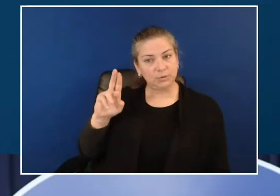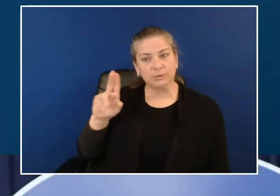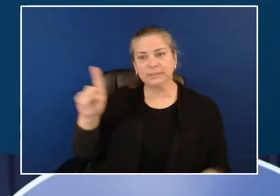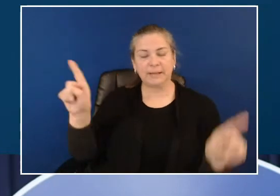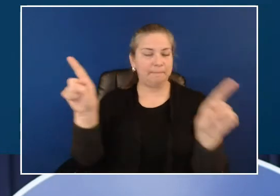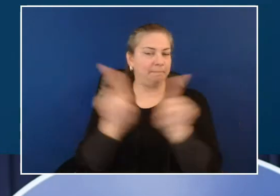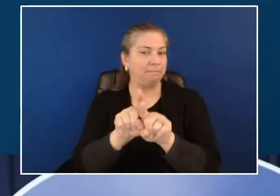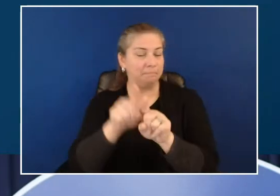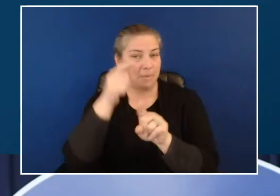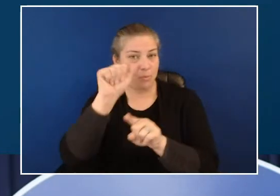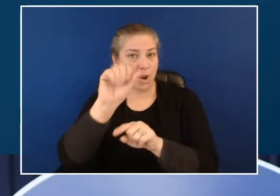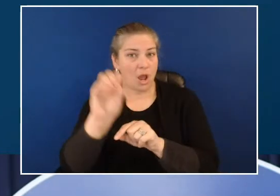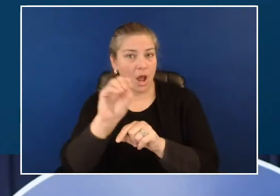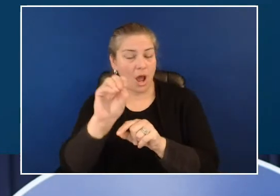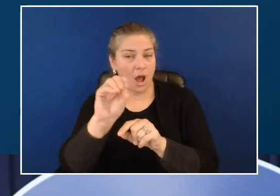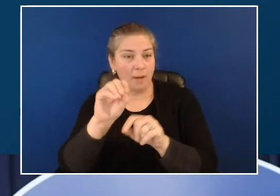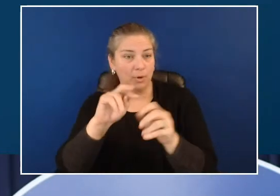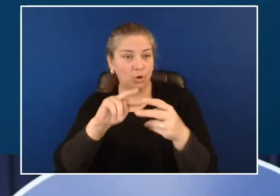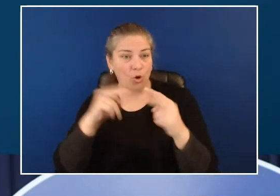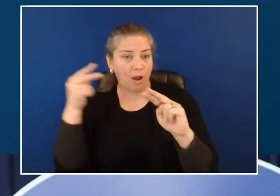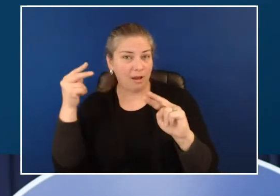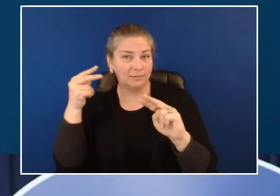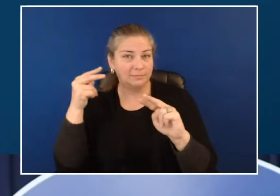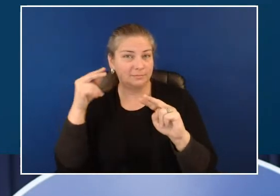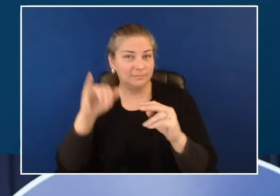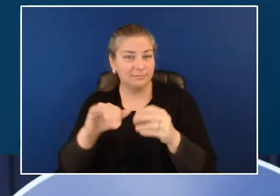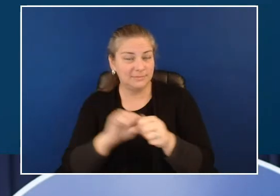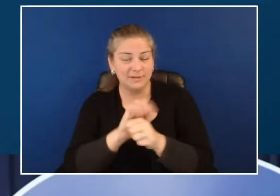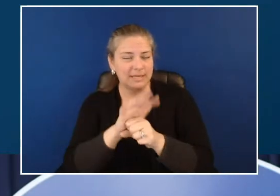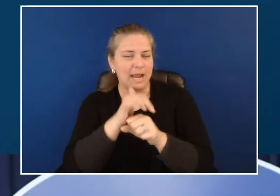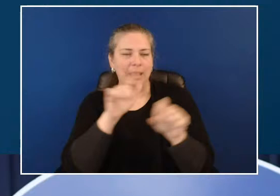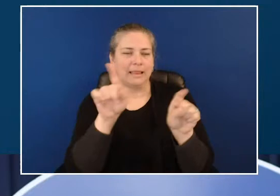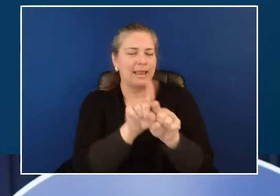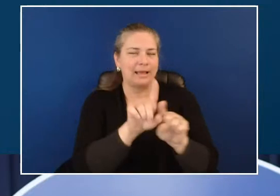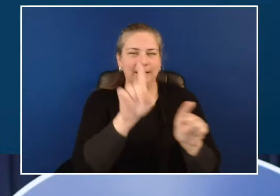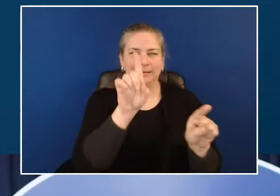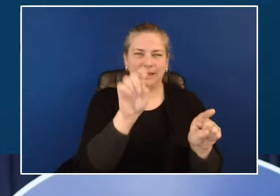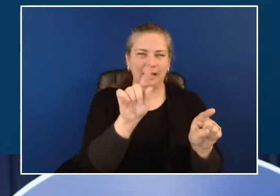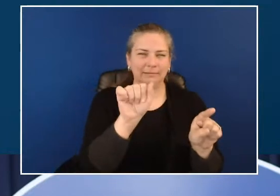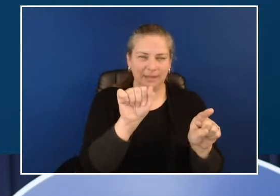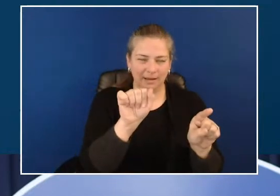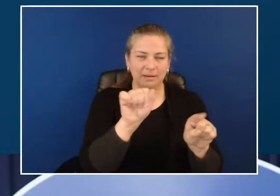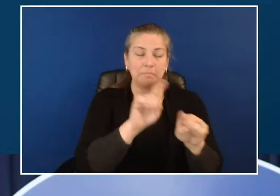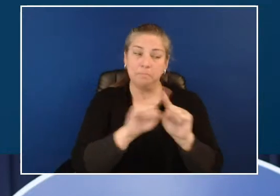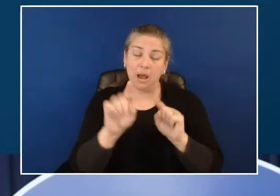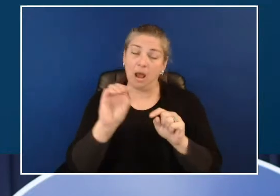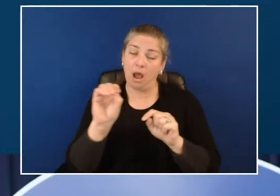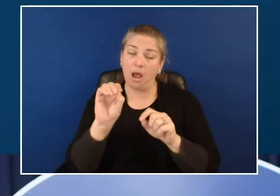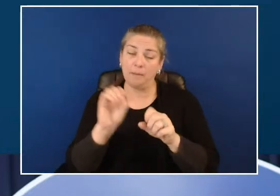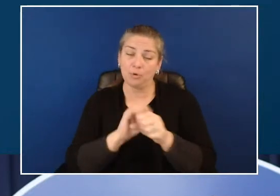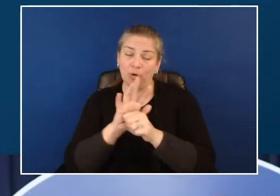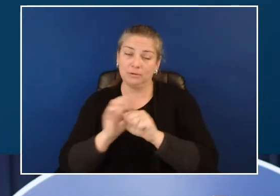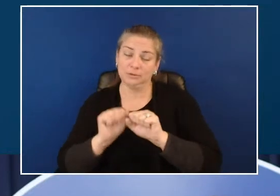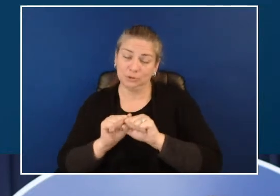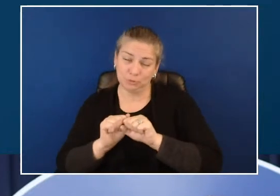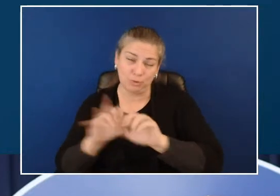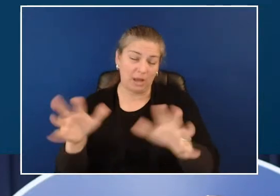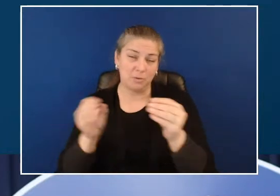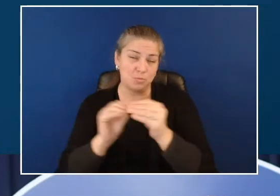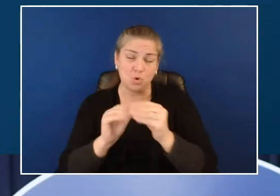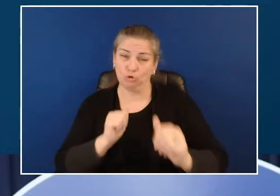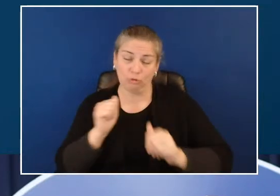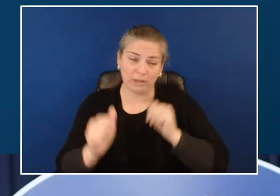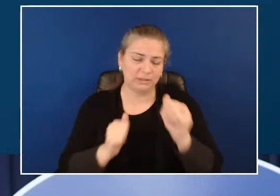it didn't get as high as with Delta. While it more aggressively spreads, it is less severe in